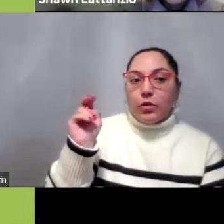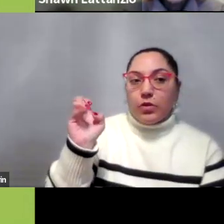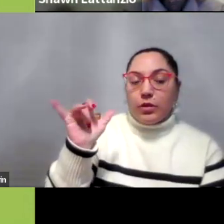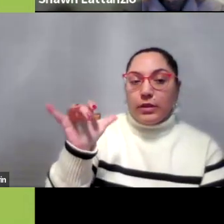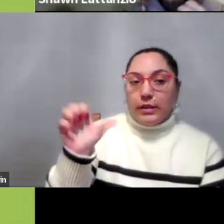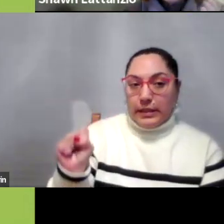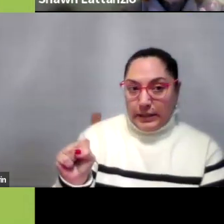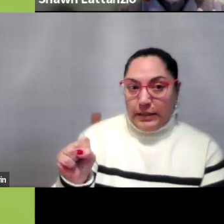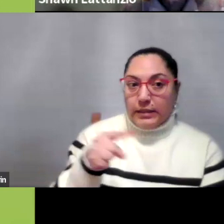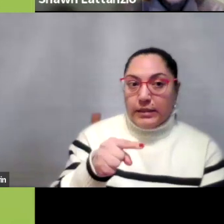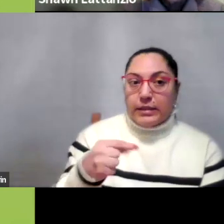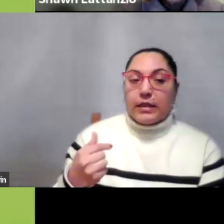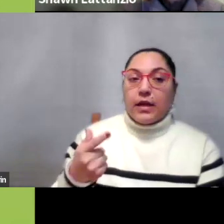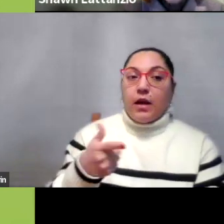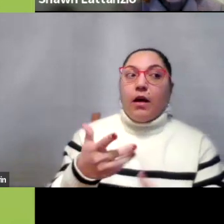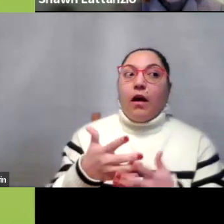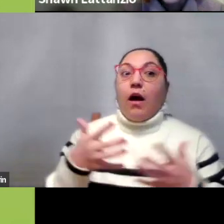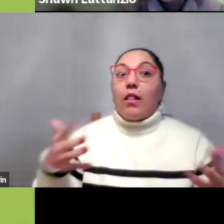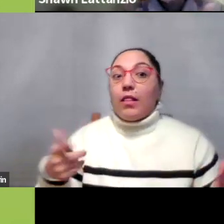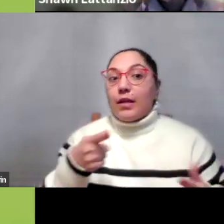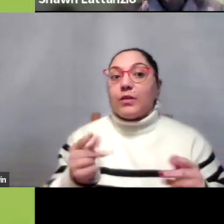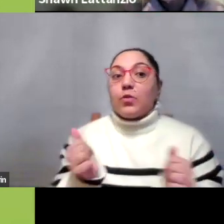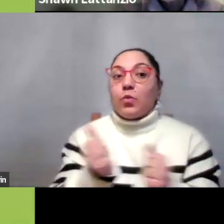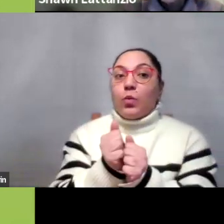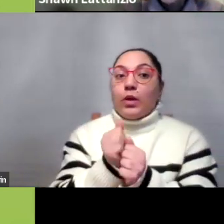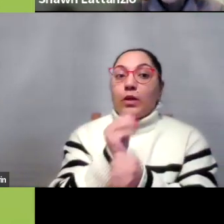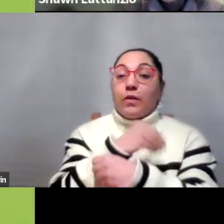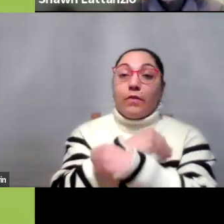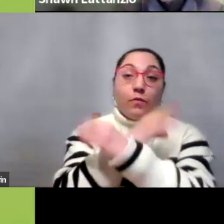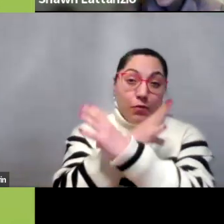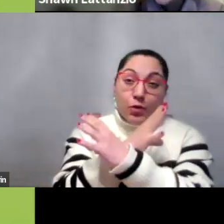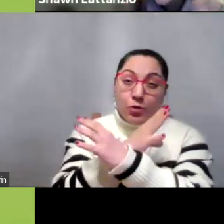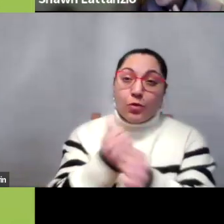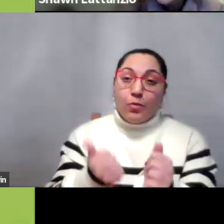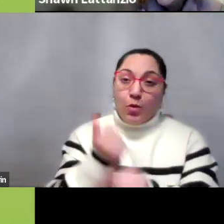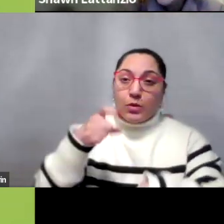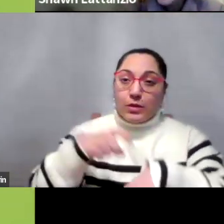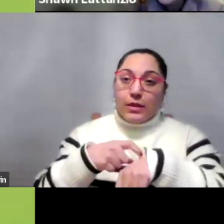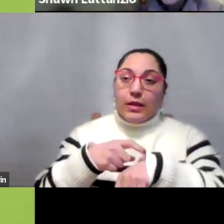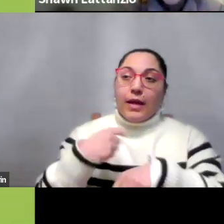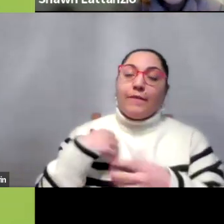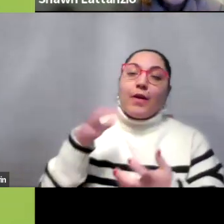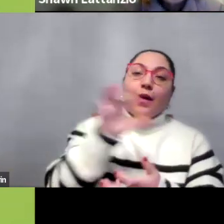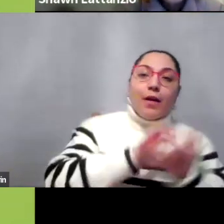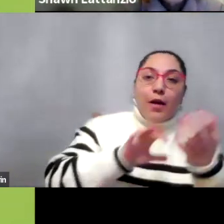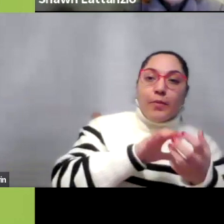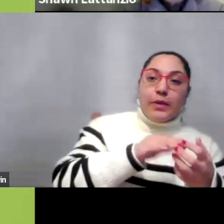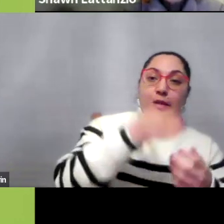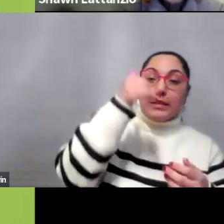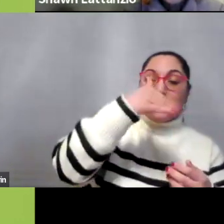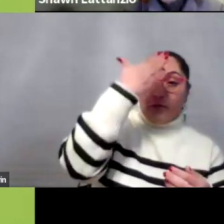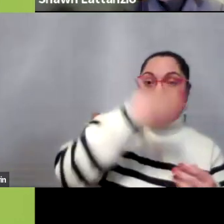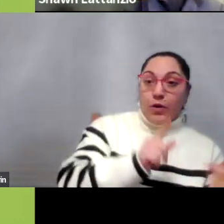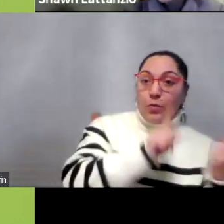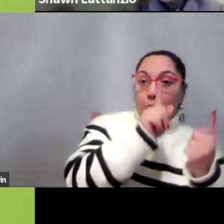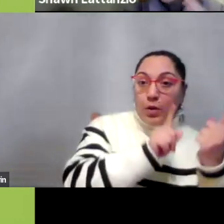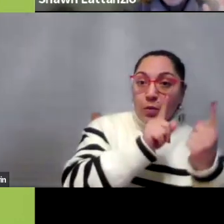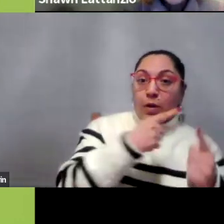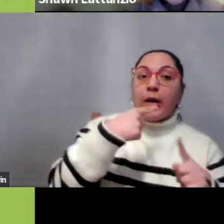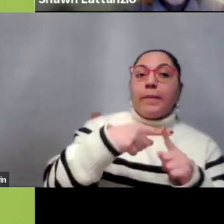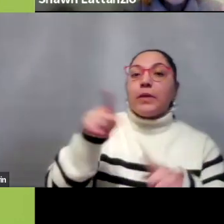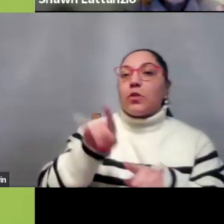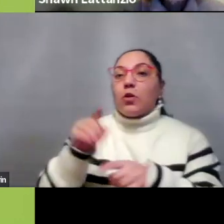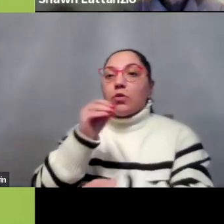intensive outpatient, but a lot of it is virtual. They do either in-person, a combination of in-person and virtual for their treatments. A lot of